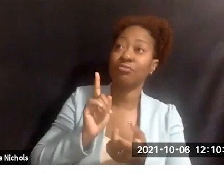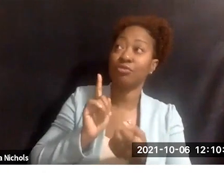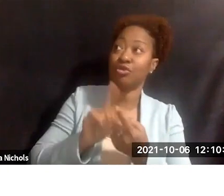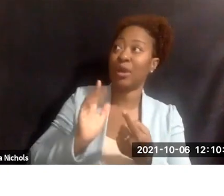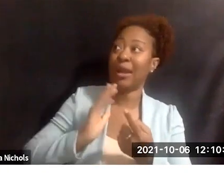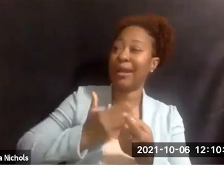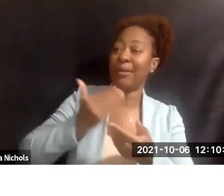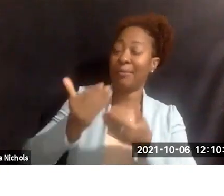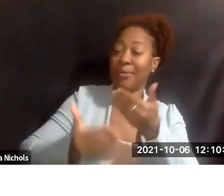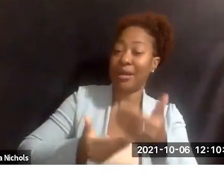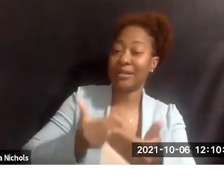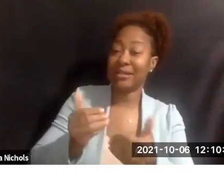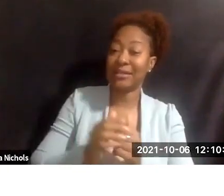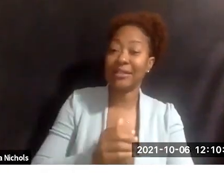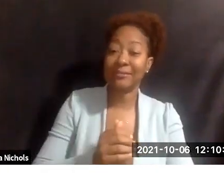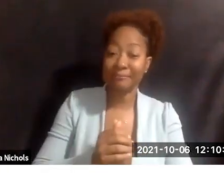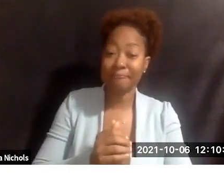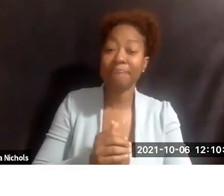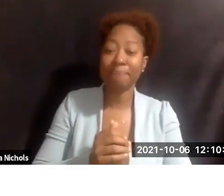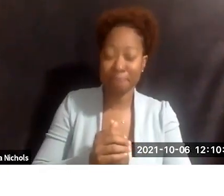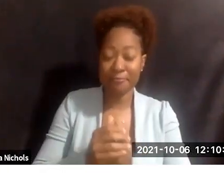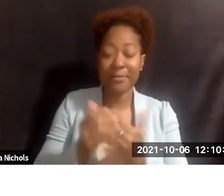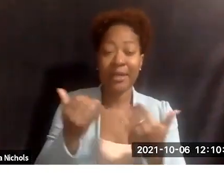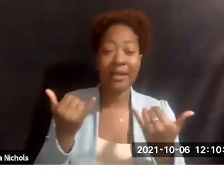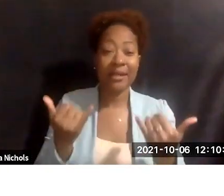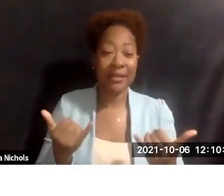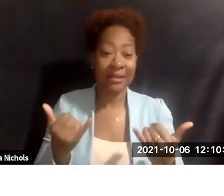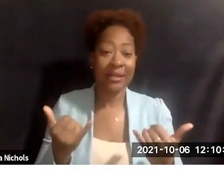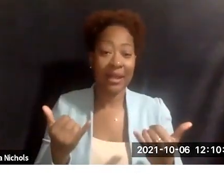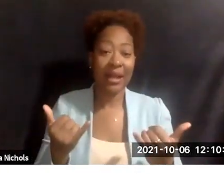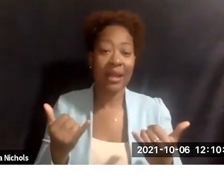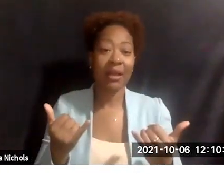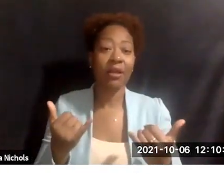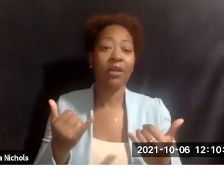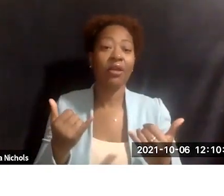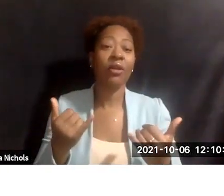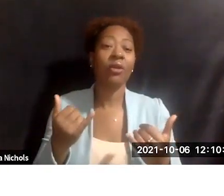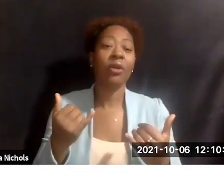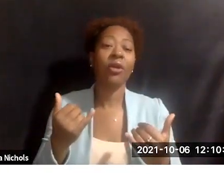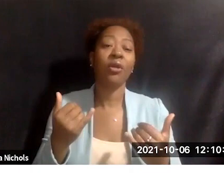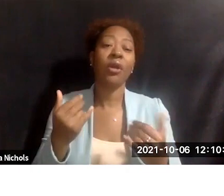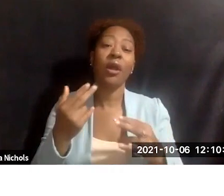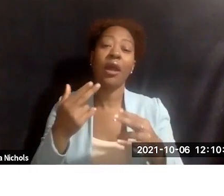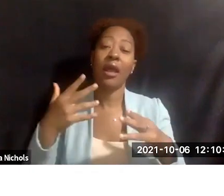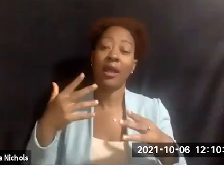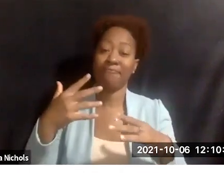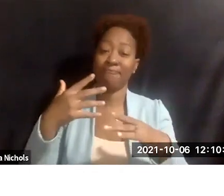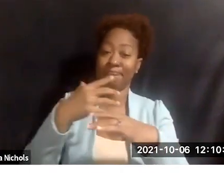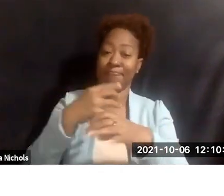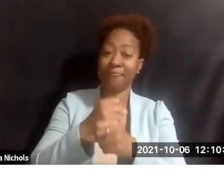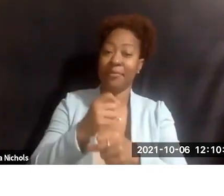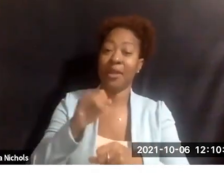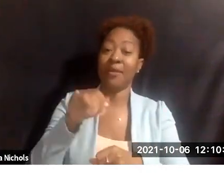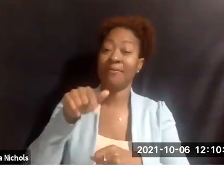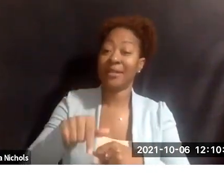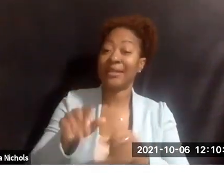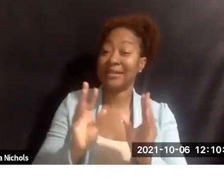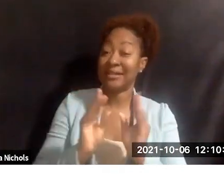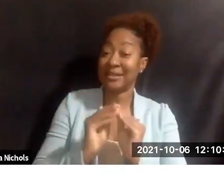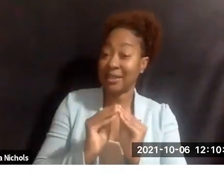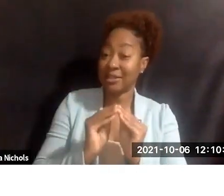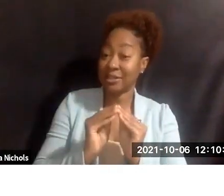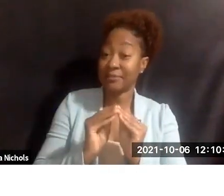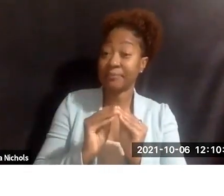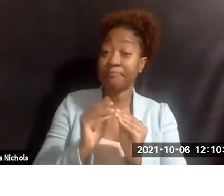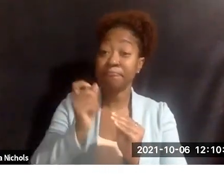With that, I am going to do a quick overview of our session. So we are